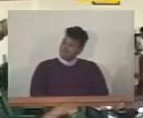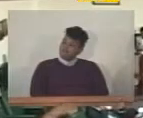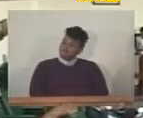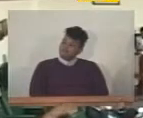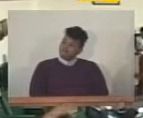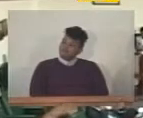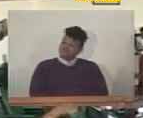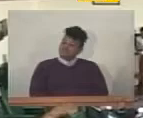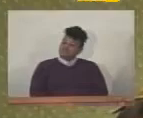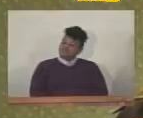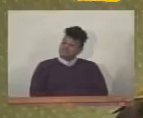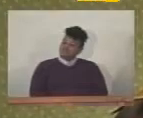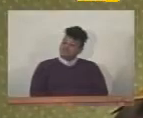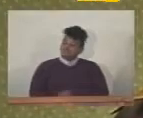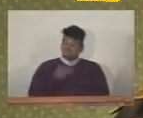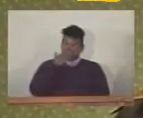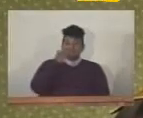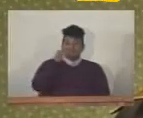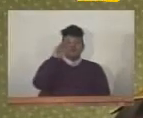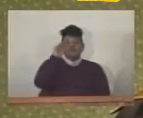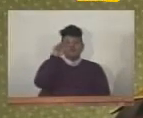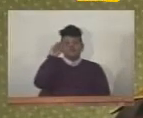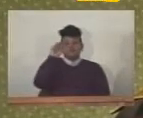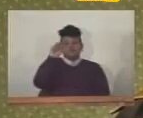Thank you, Madam Clerk. Petitions.